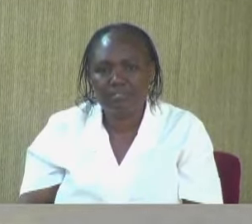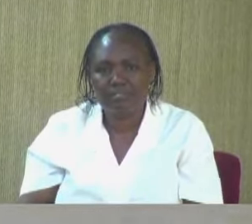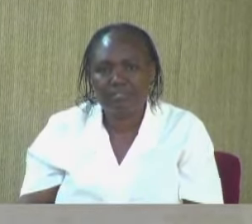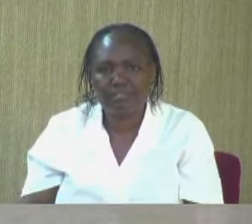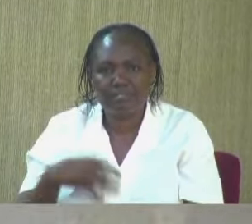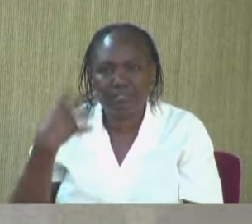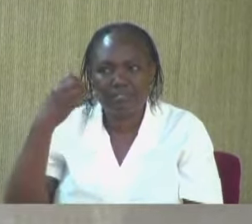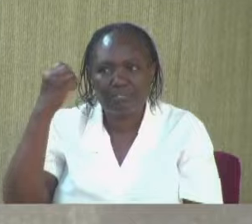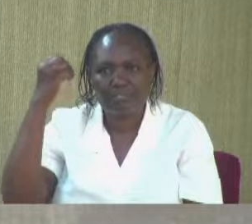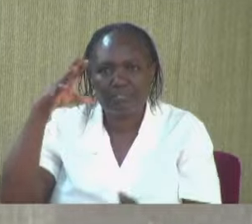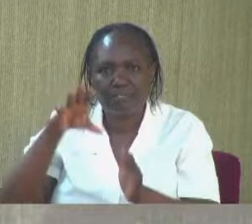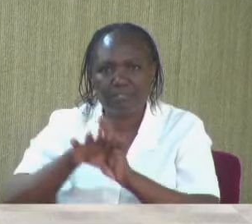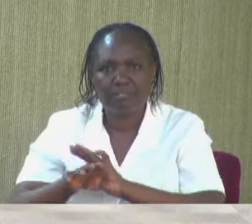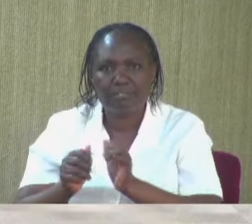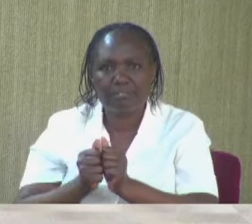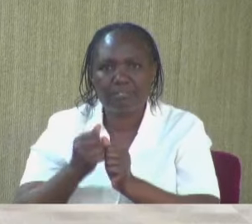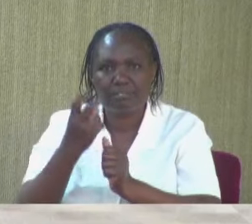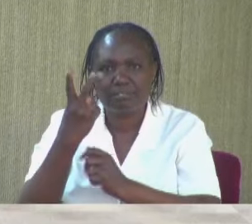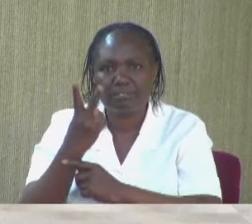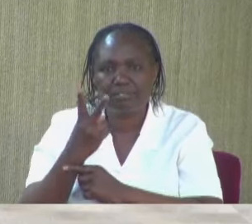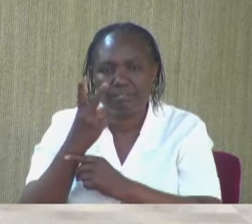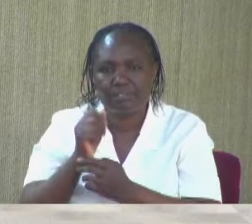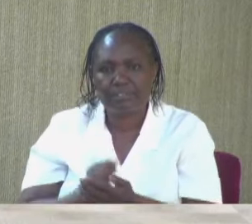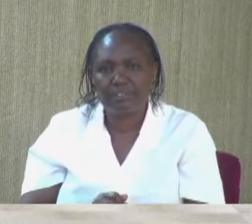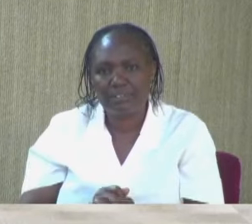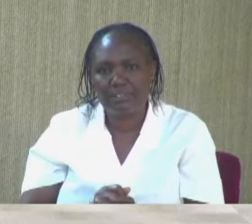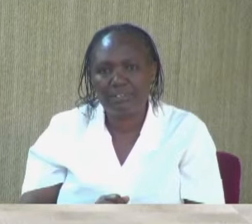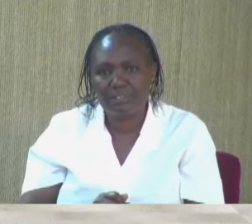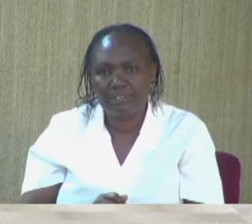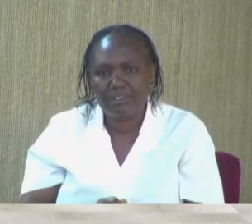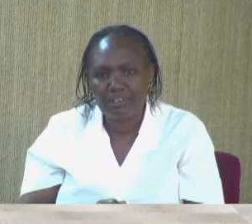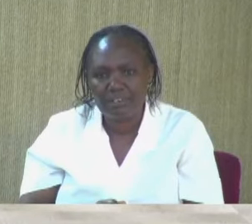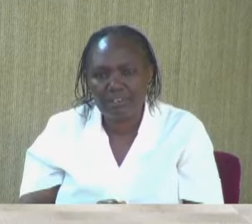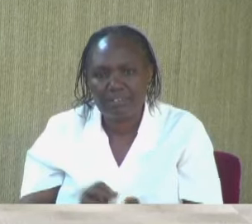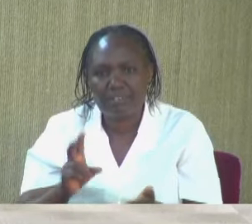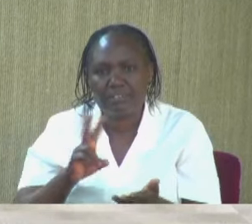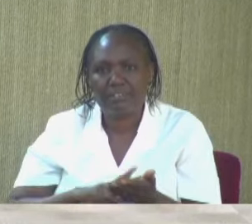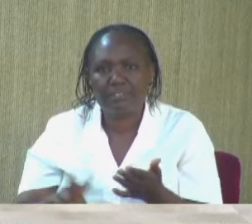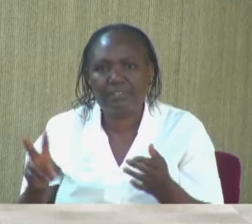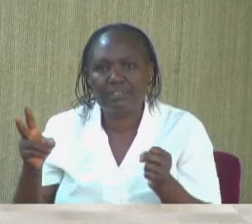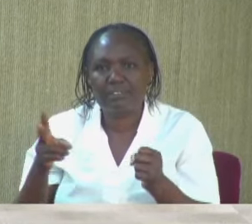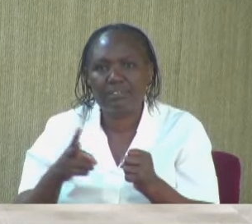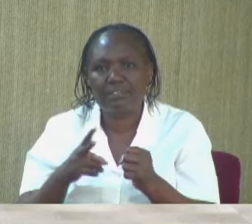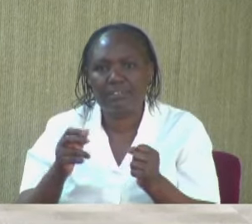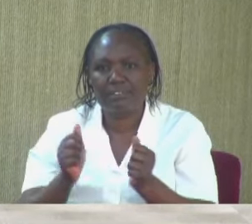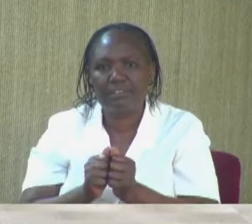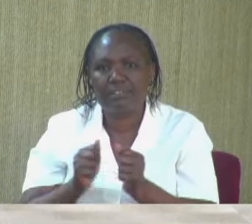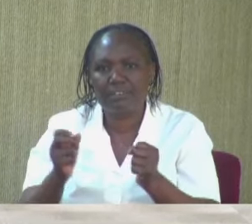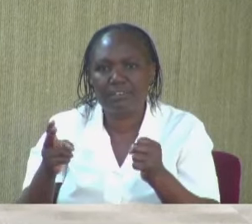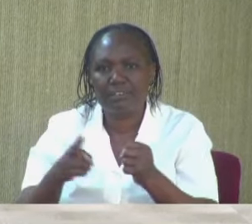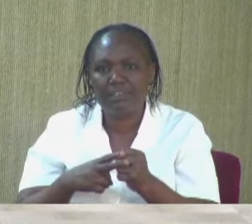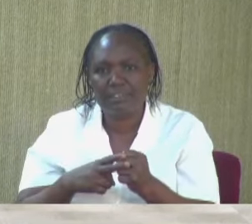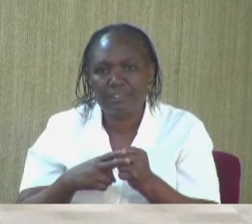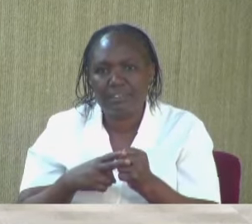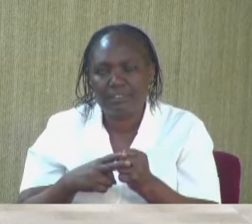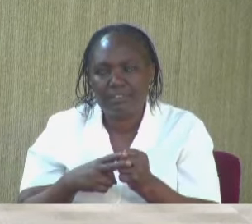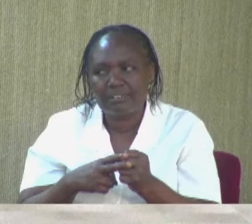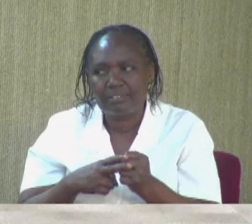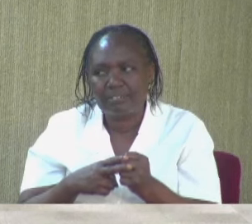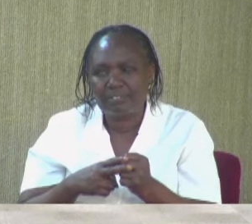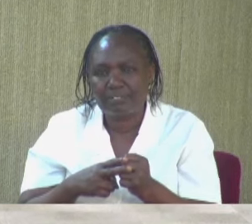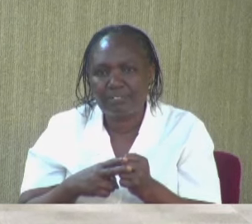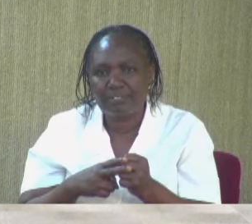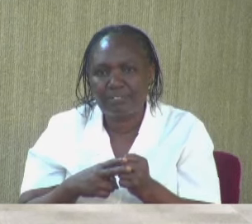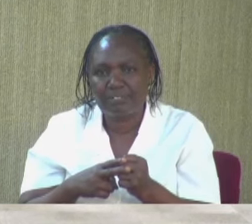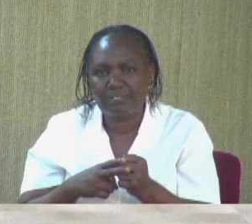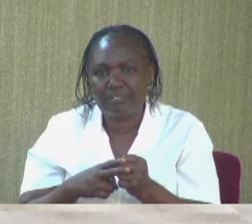studying the whole week? Revelation chapter 12, verse 17. Thank you. Let's read